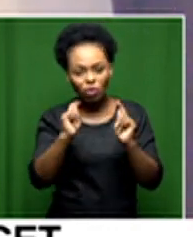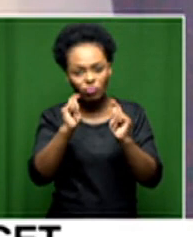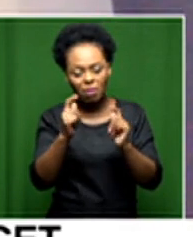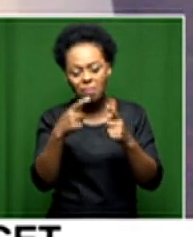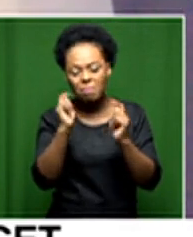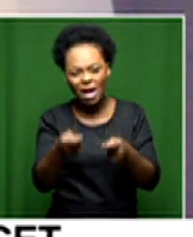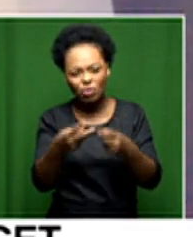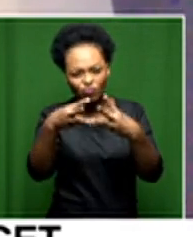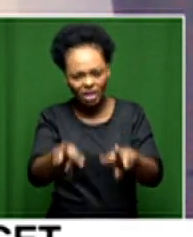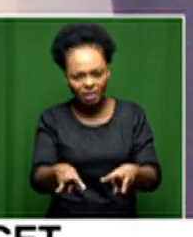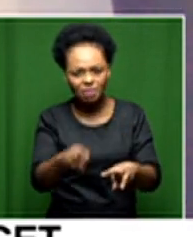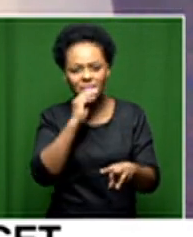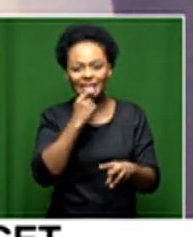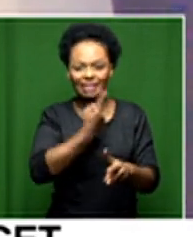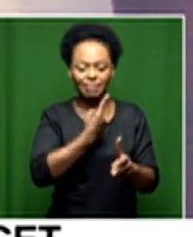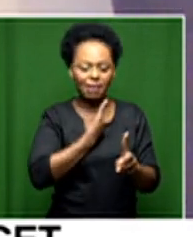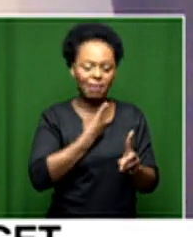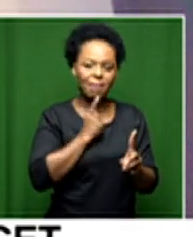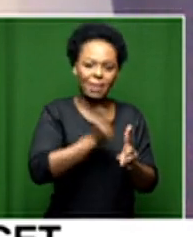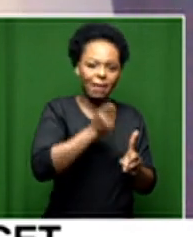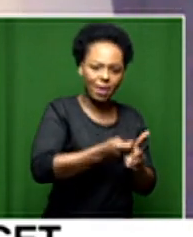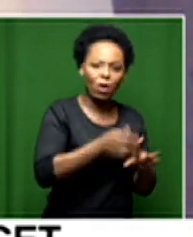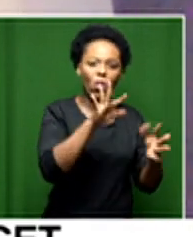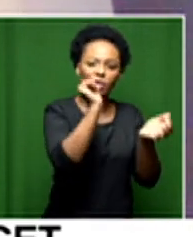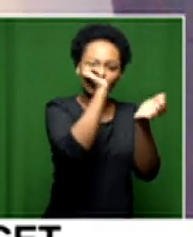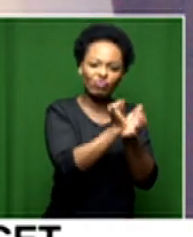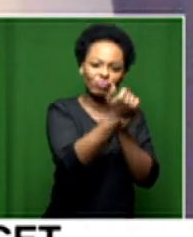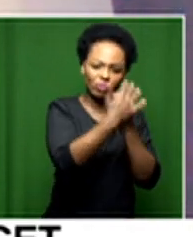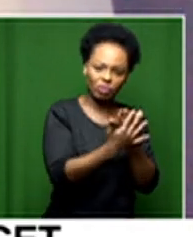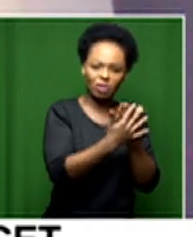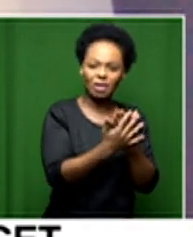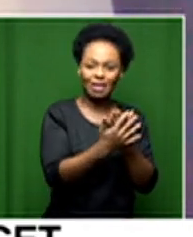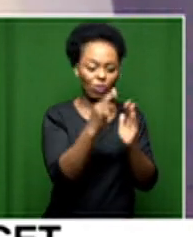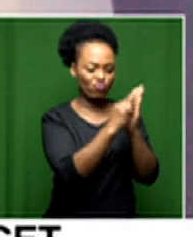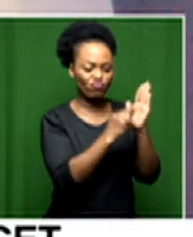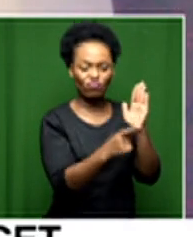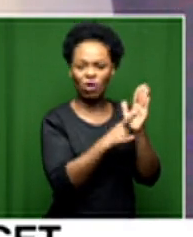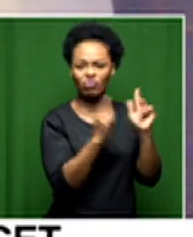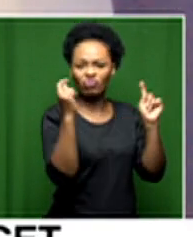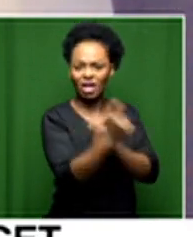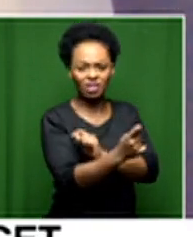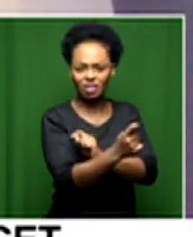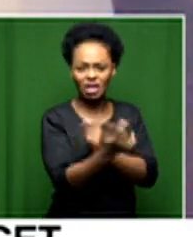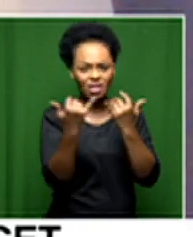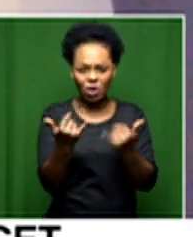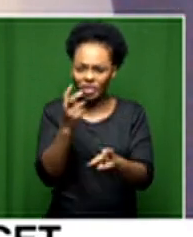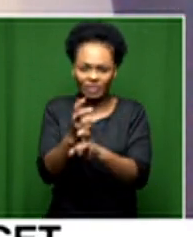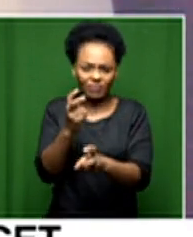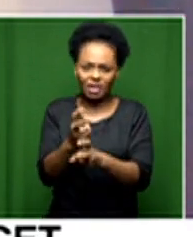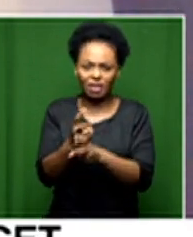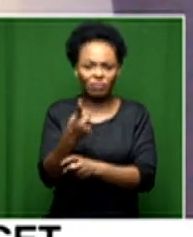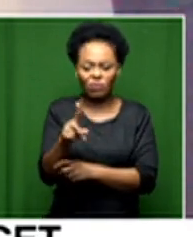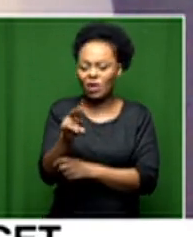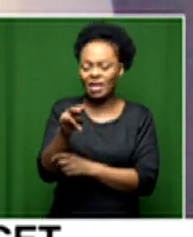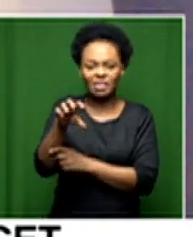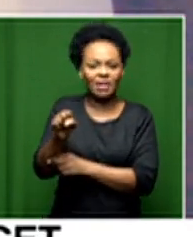either to pay costs personally or will be jailed. And therefore, it makes it very difficult for institutions like ours to